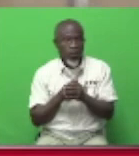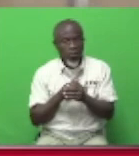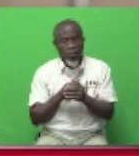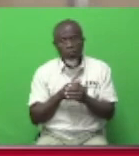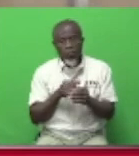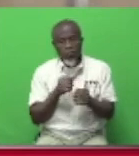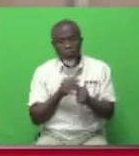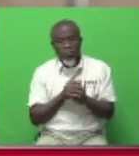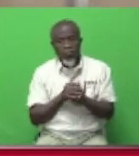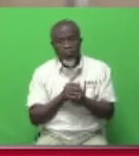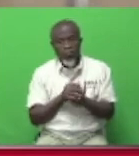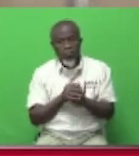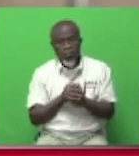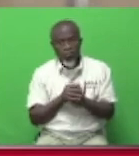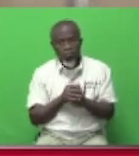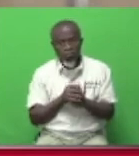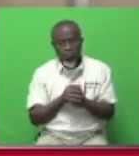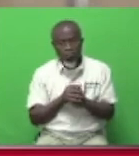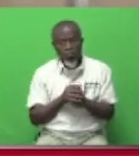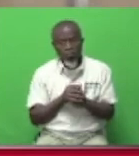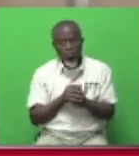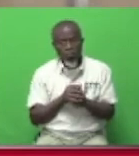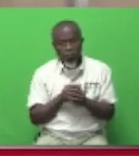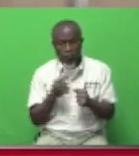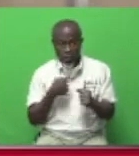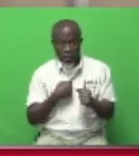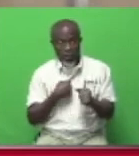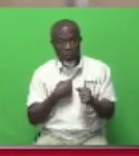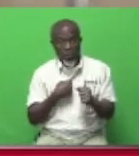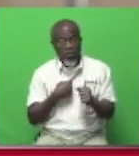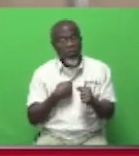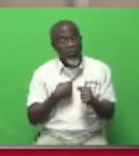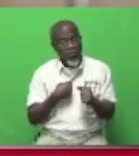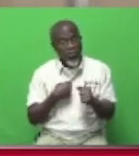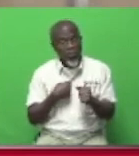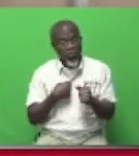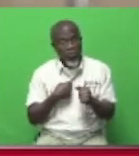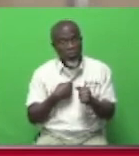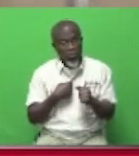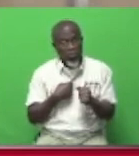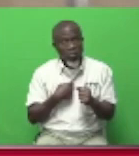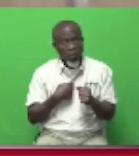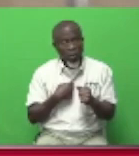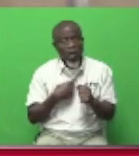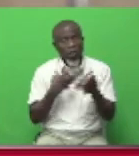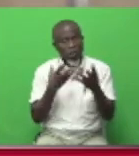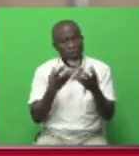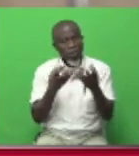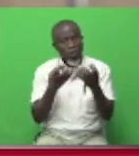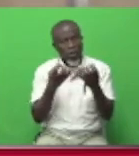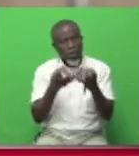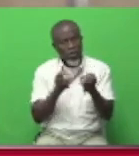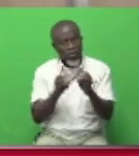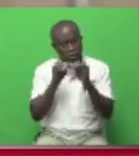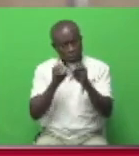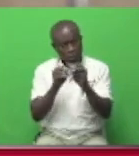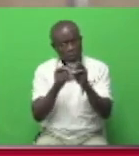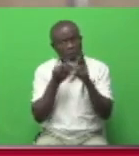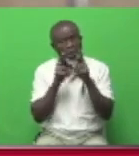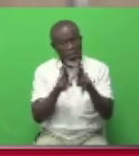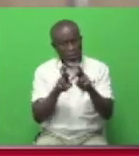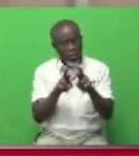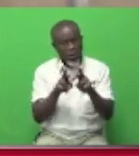President, you know, I, again, time will not permit me, but, you know, I do want to place on the record that I did